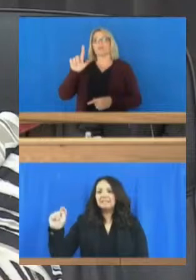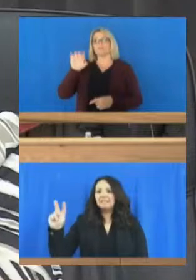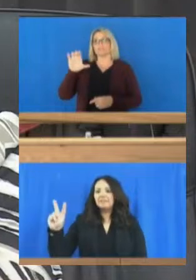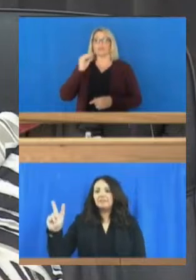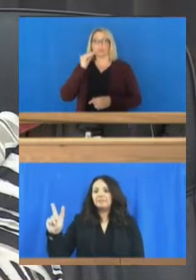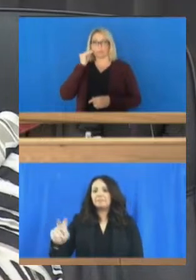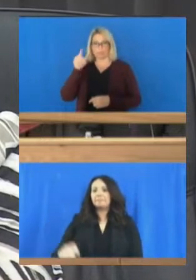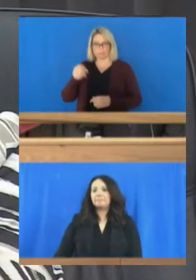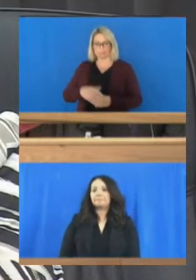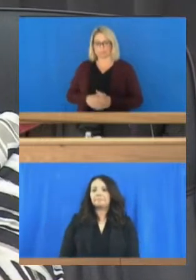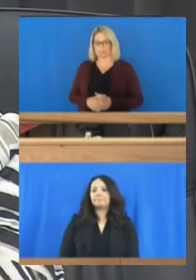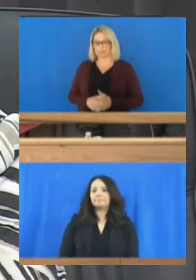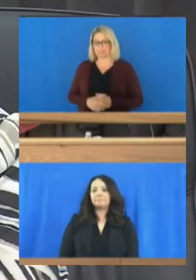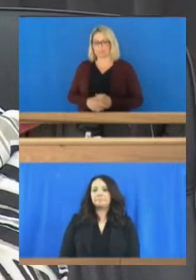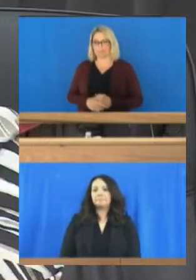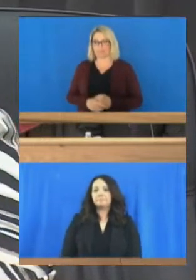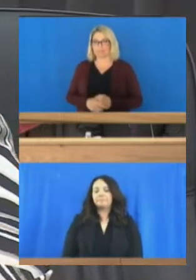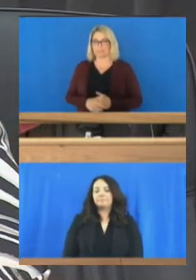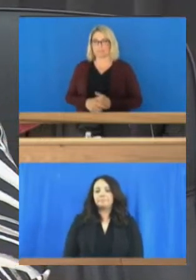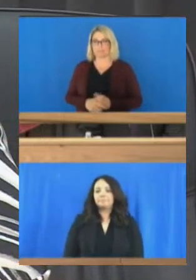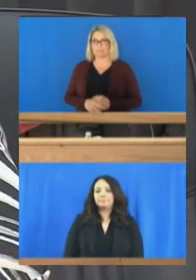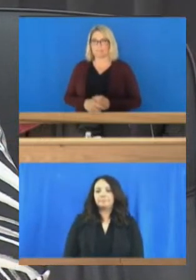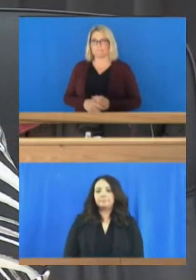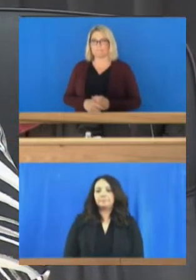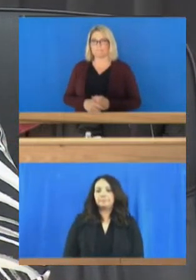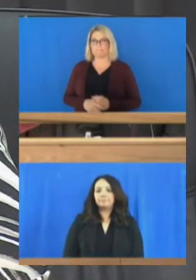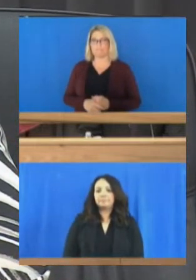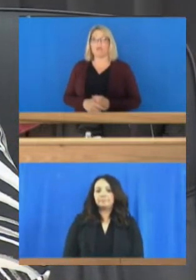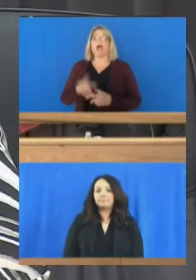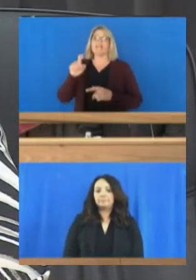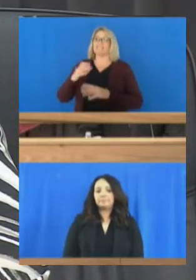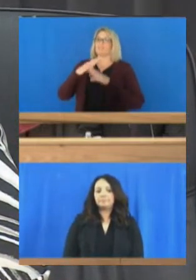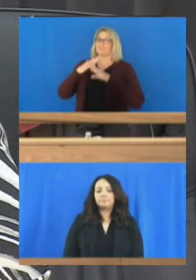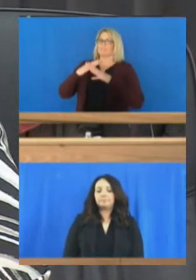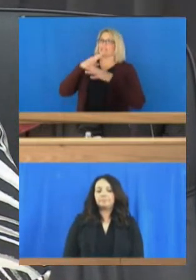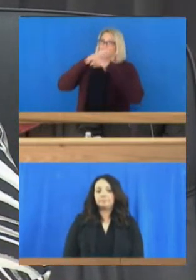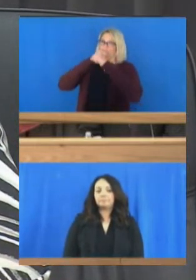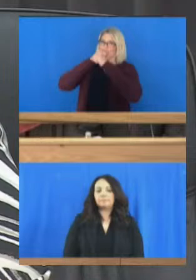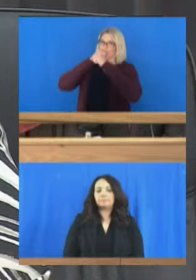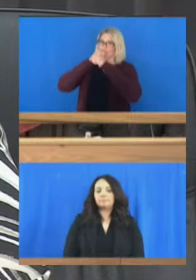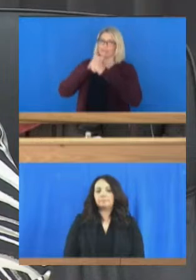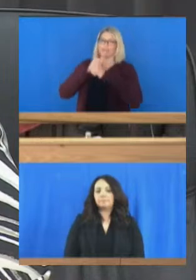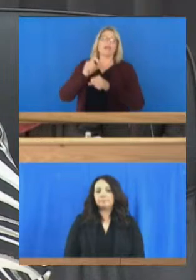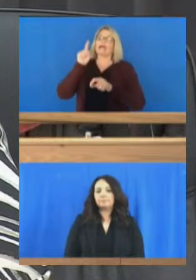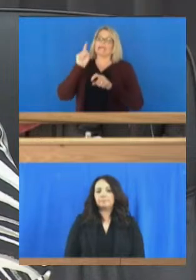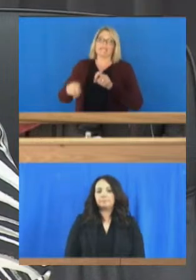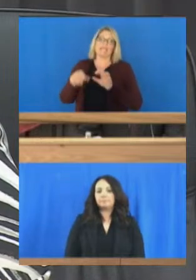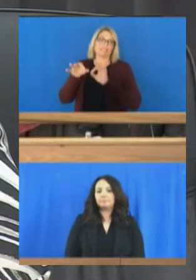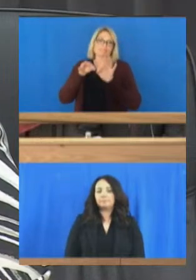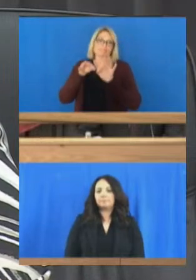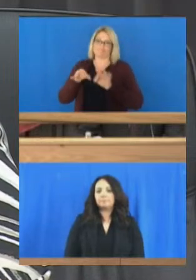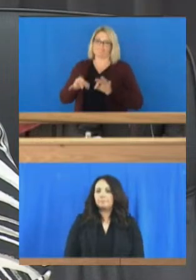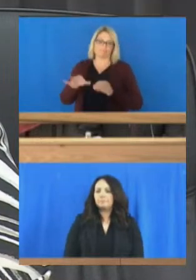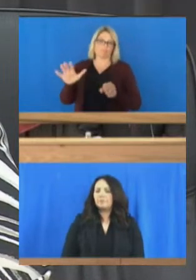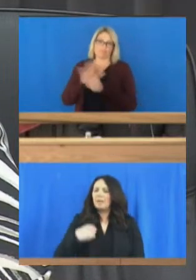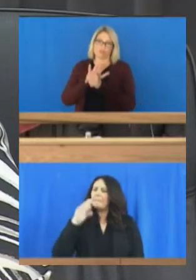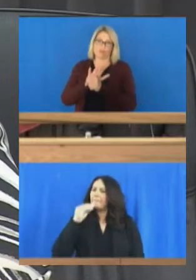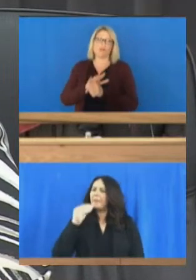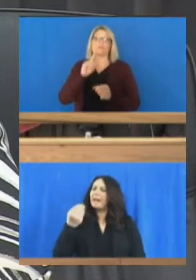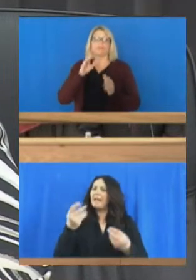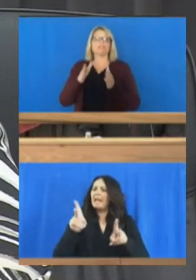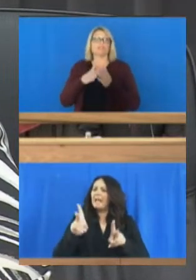ICU admission, and not passing away. Now, in this particular facility, as you know, there